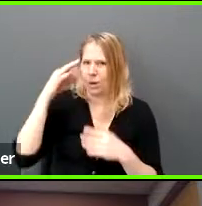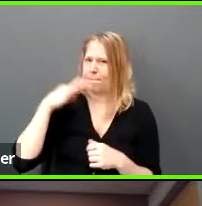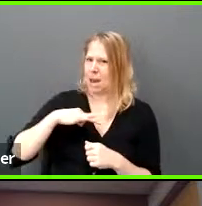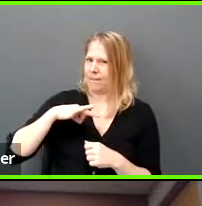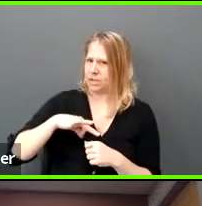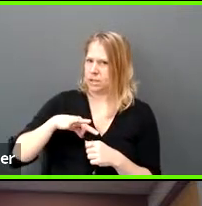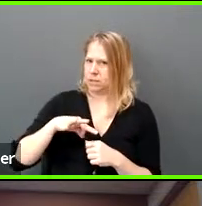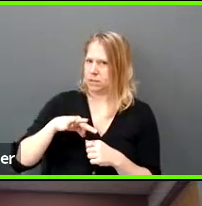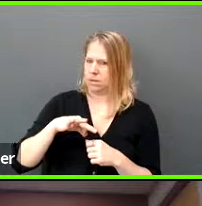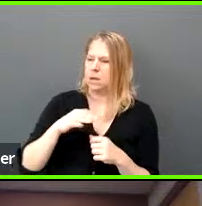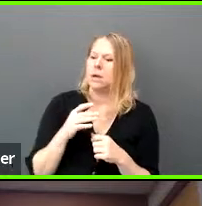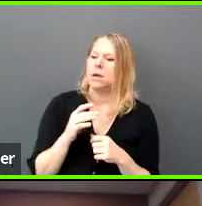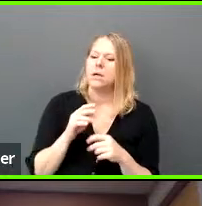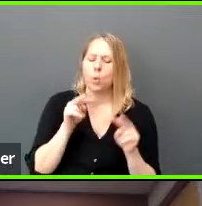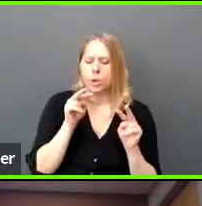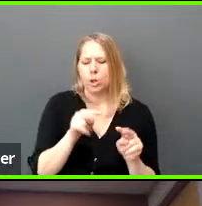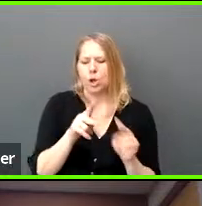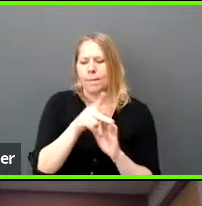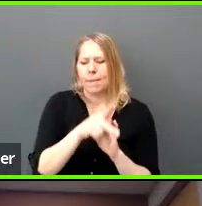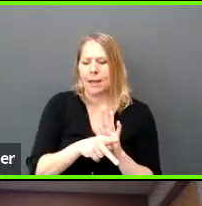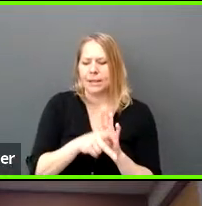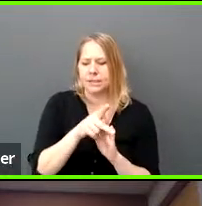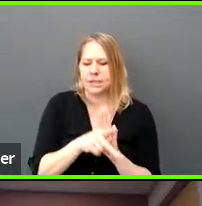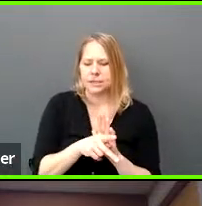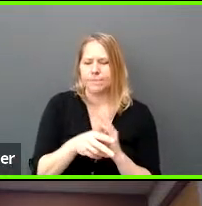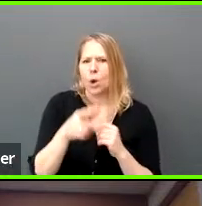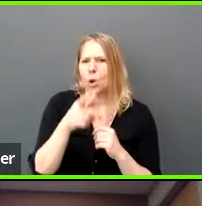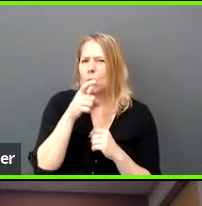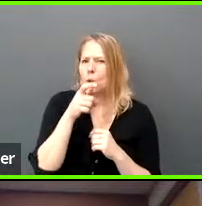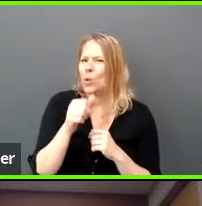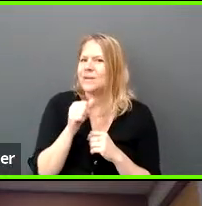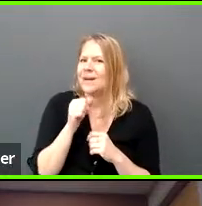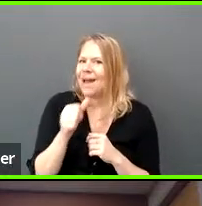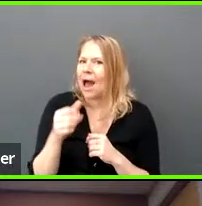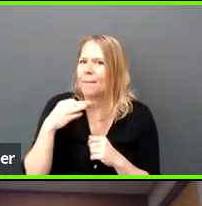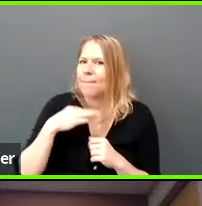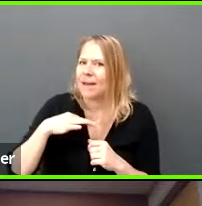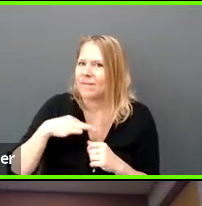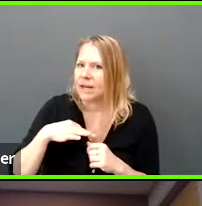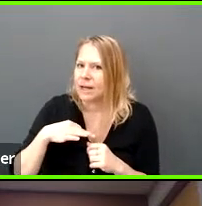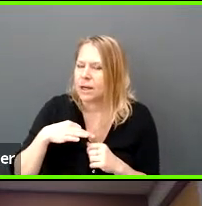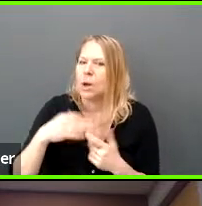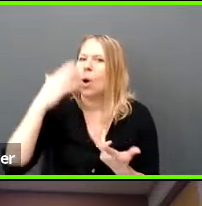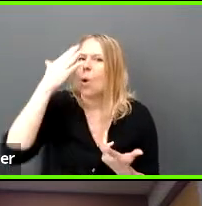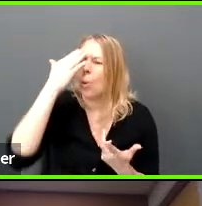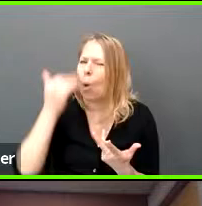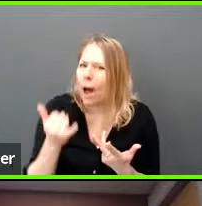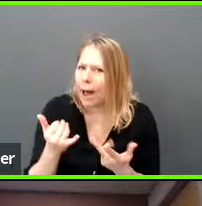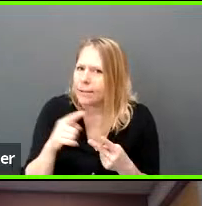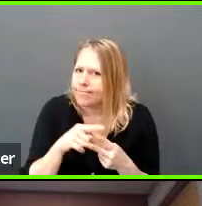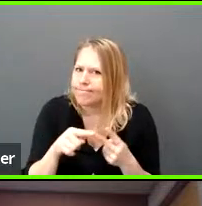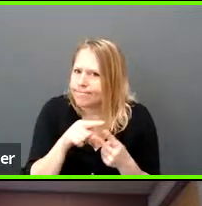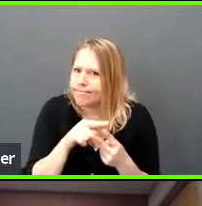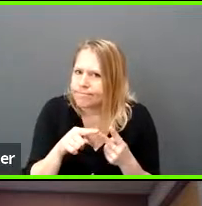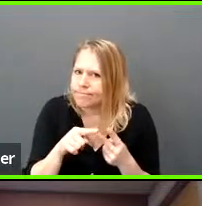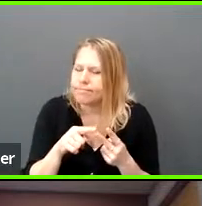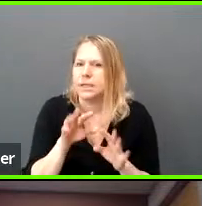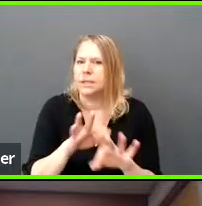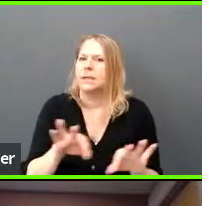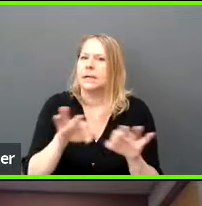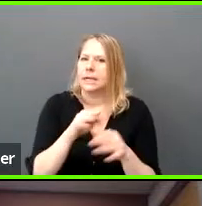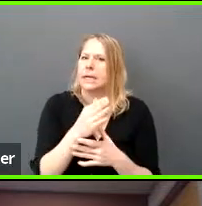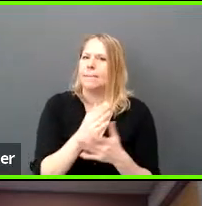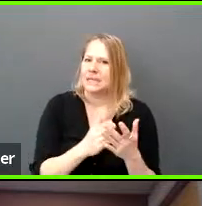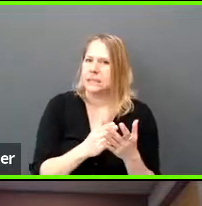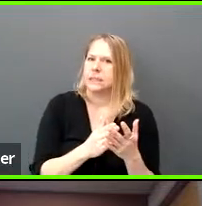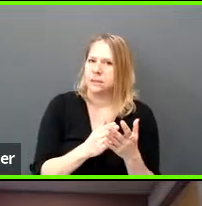then when you look at the policies, you also look at and see who's not benefiting from the policy and then why. Those are key pieces in the